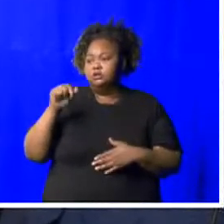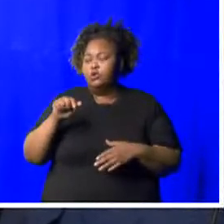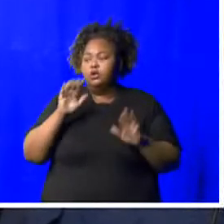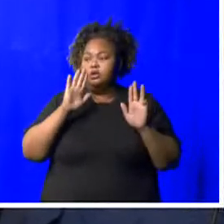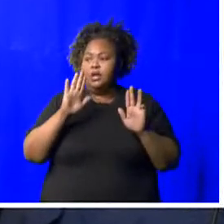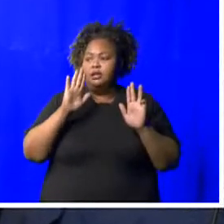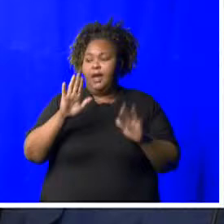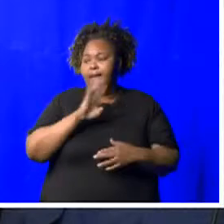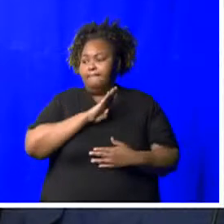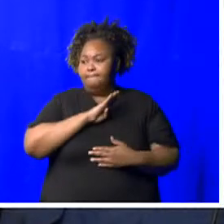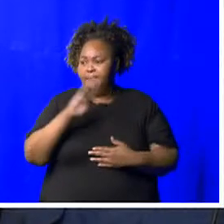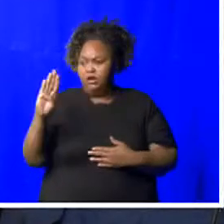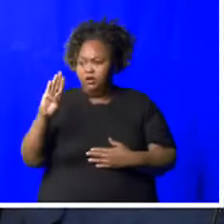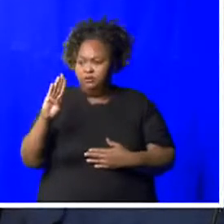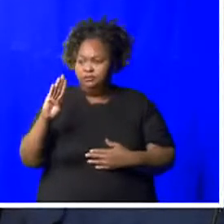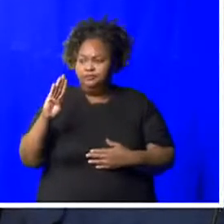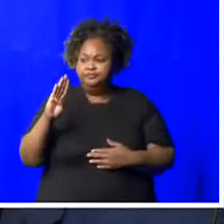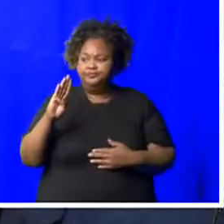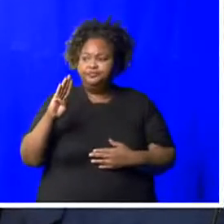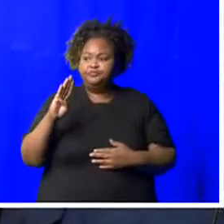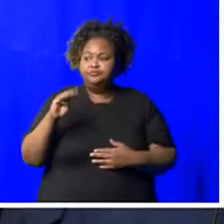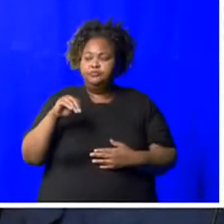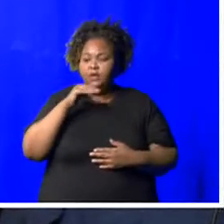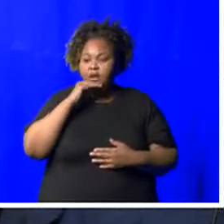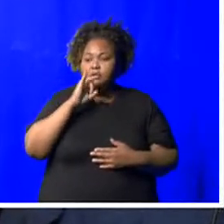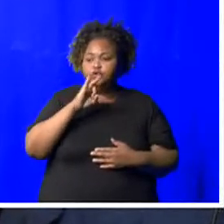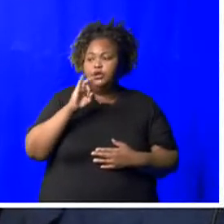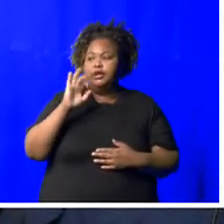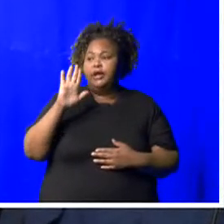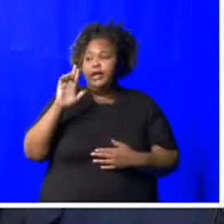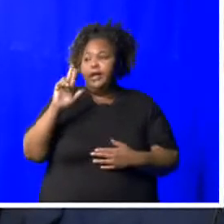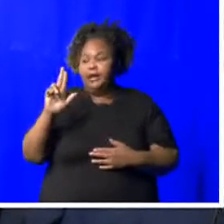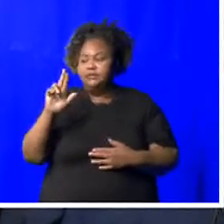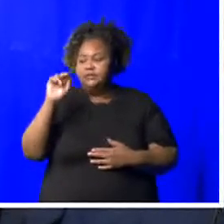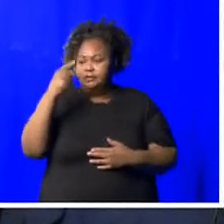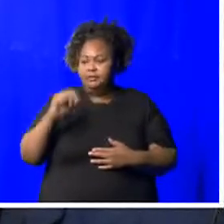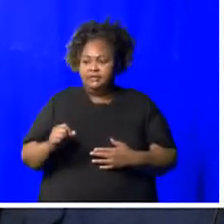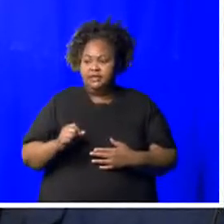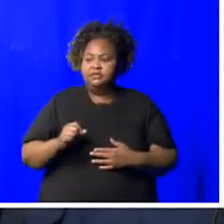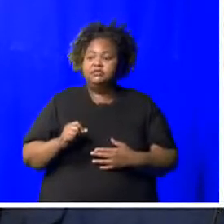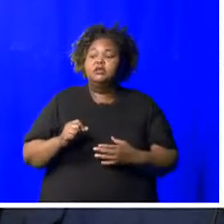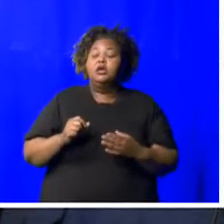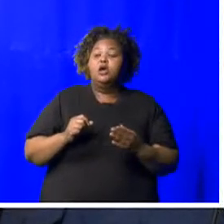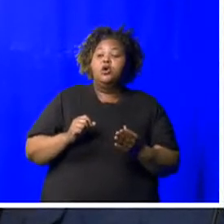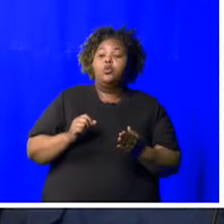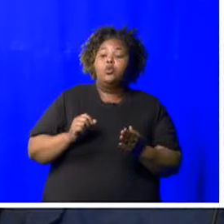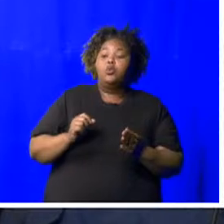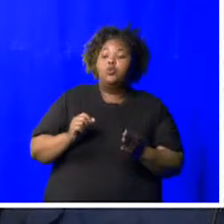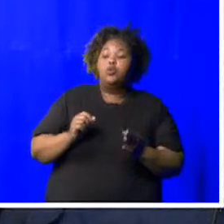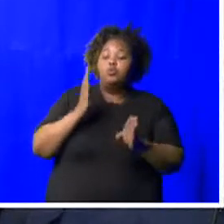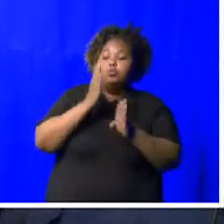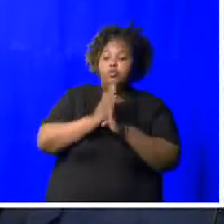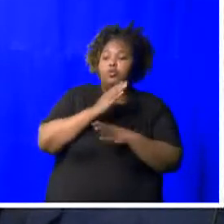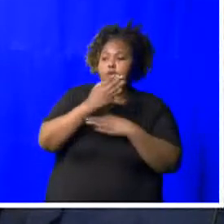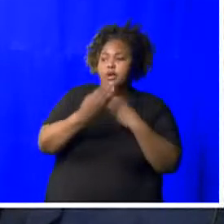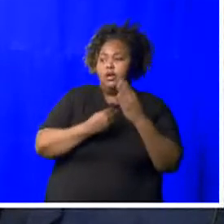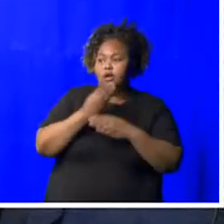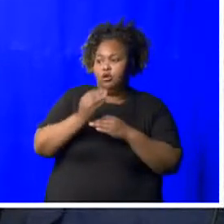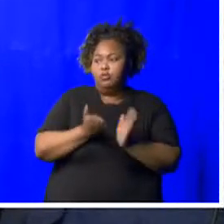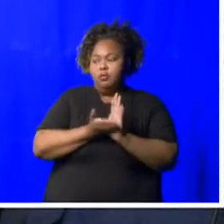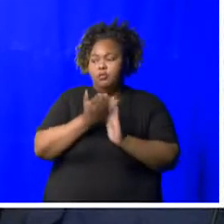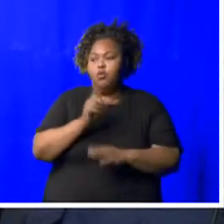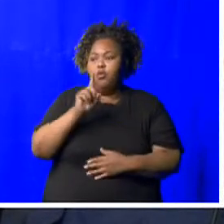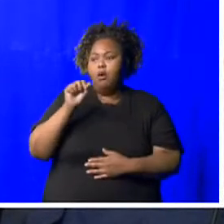26.99 billion emalangeni, which is 28.8% of GDP, an increase of